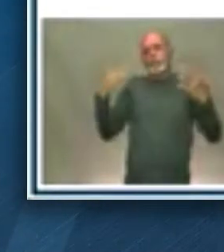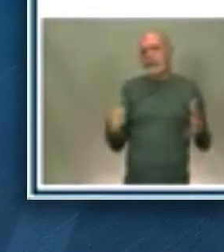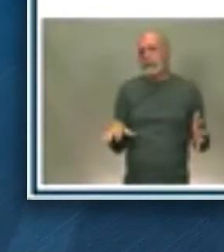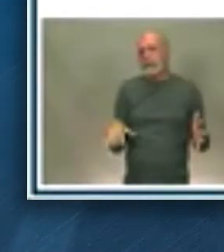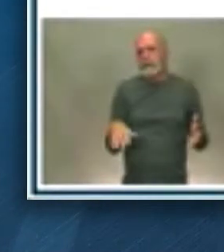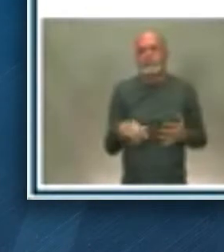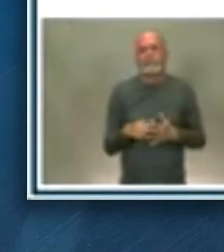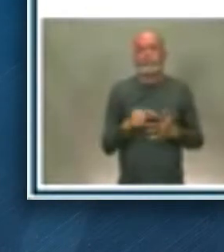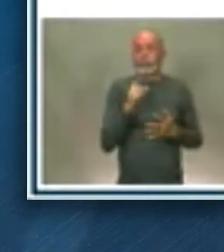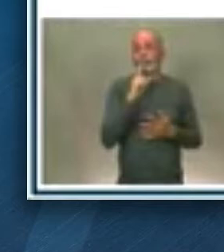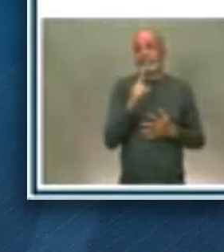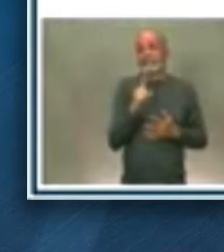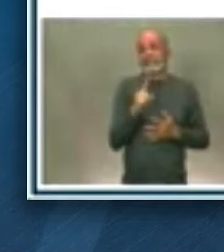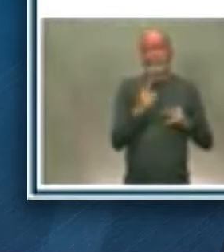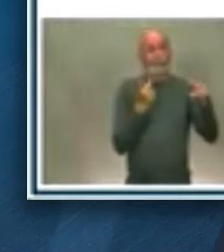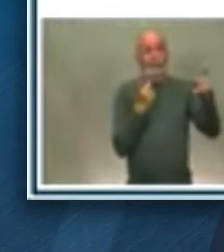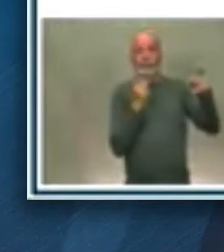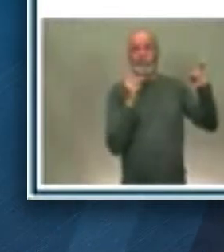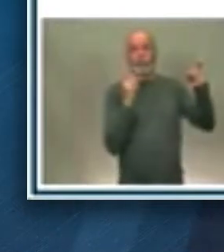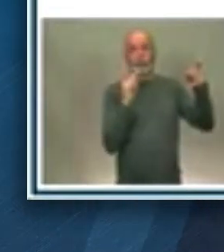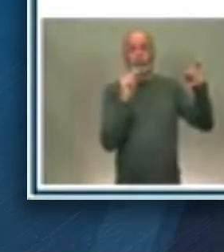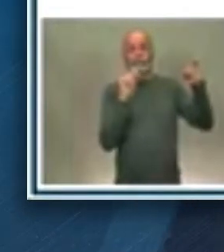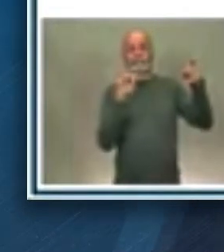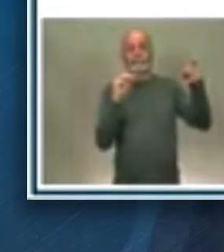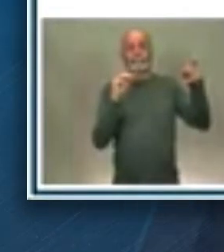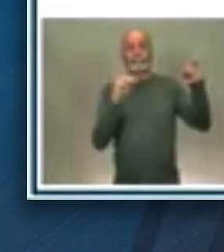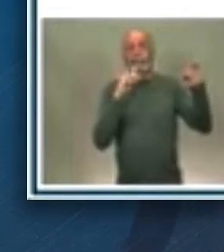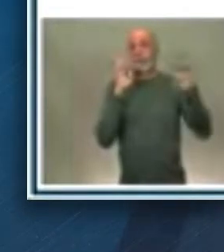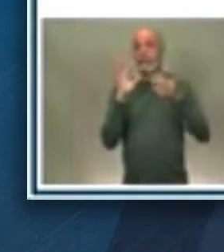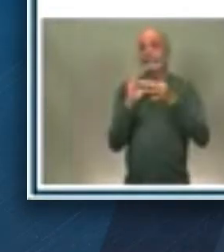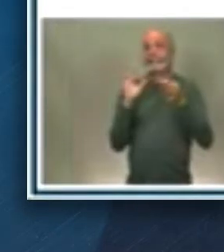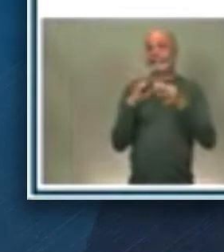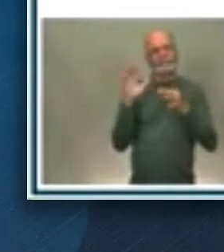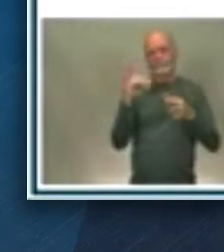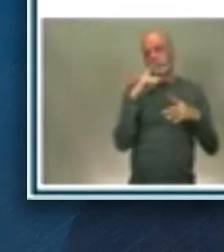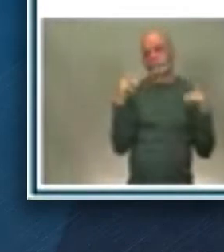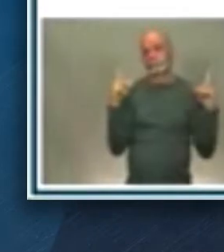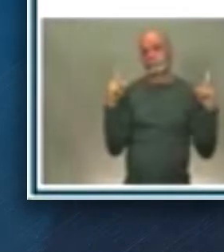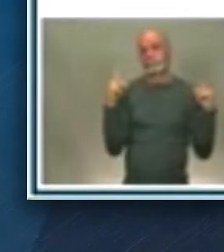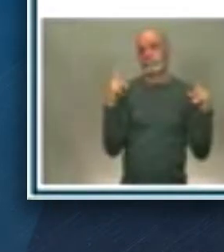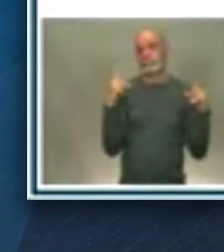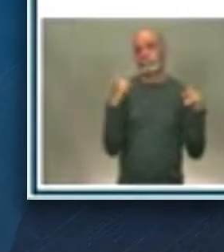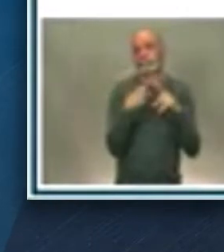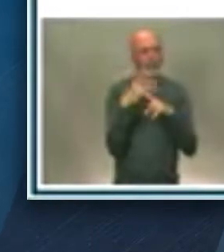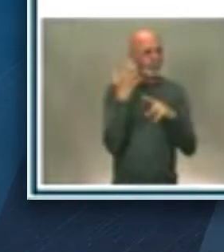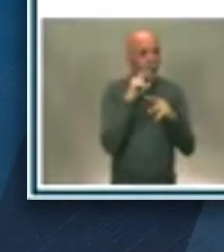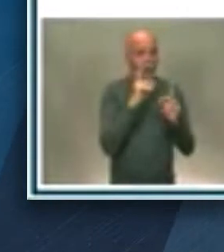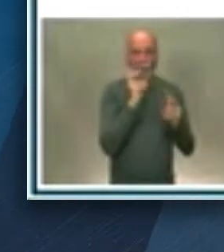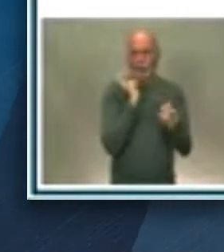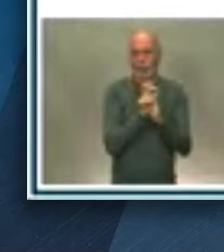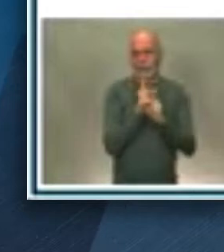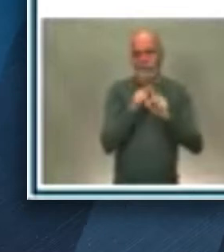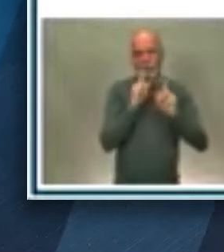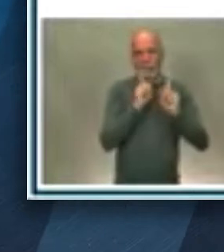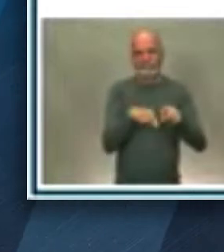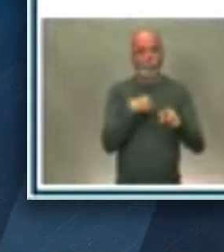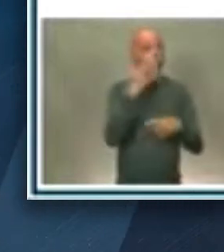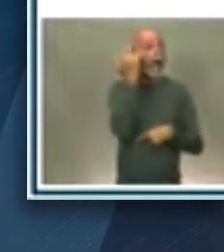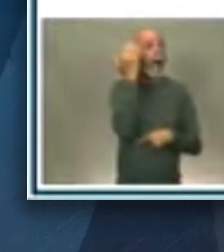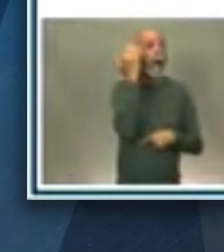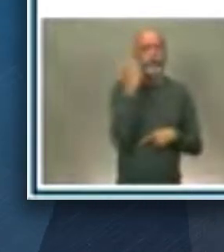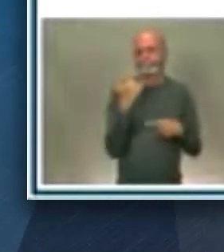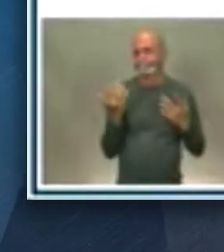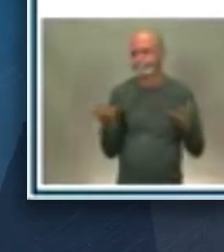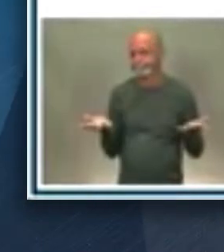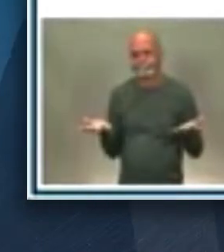As Mr. Houston said, this is complex, and there's no easy answers here. But hopefully we can always address this by